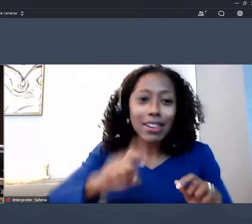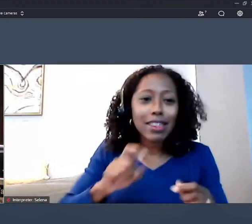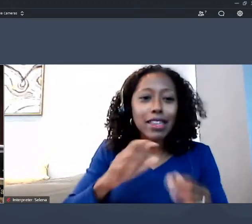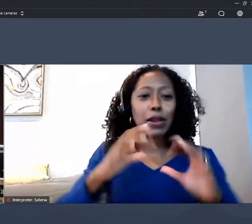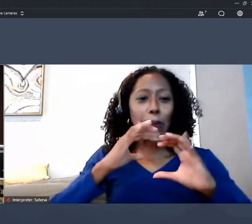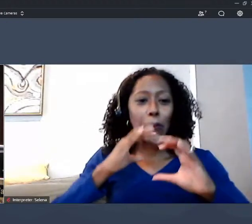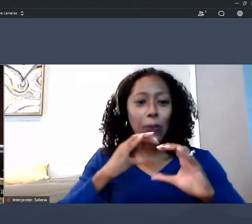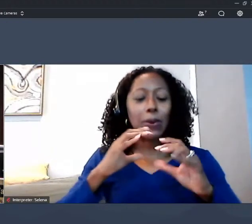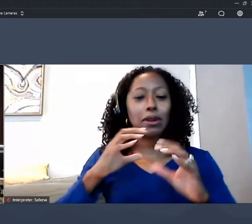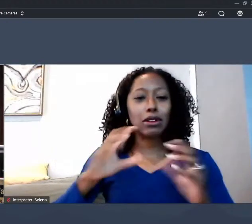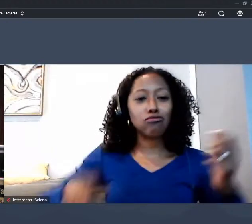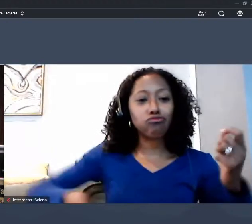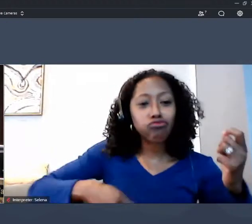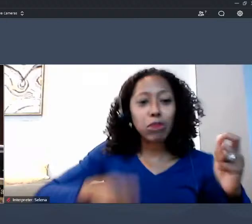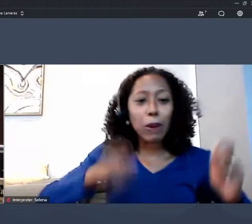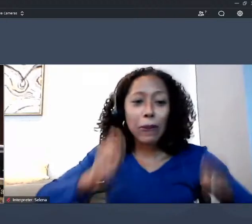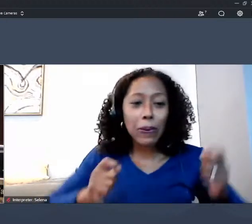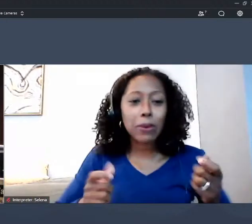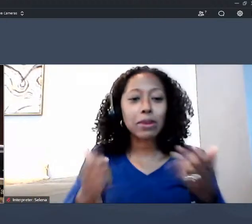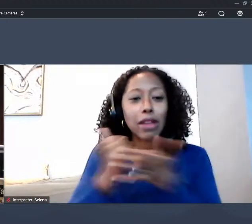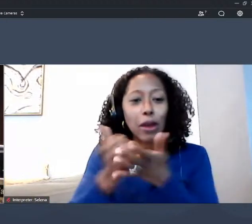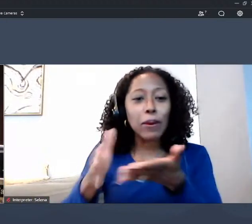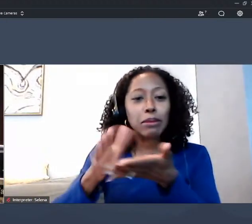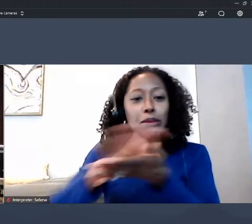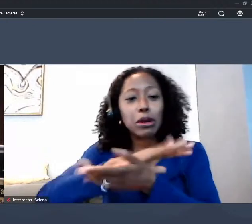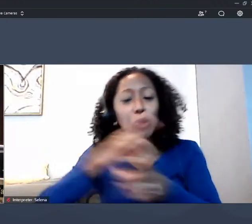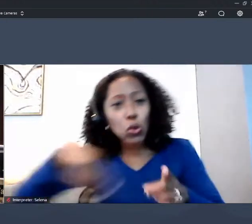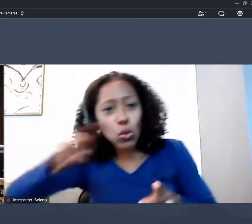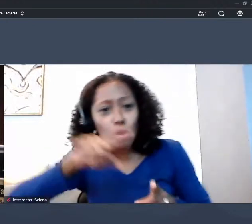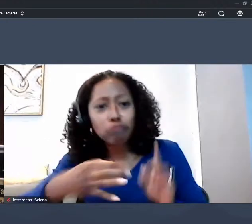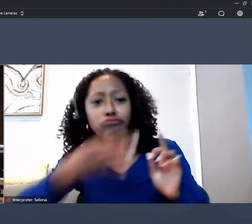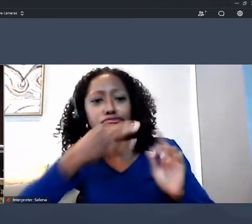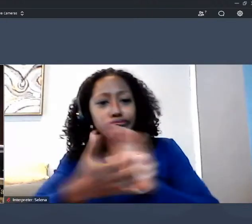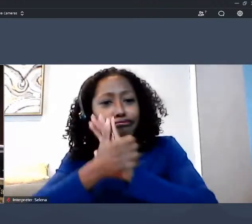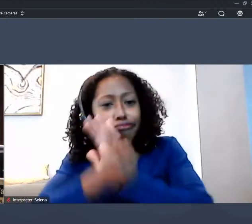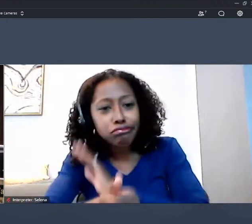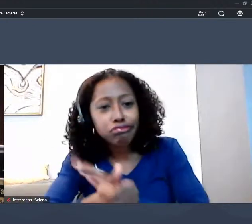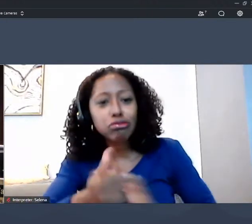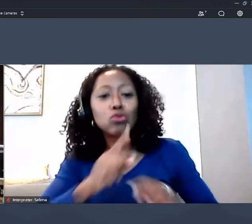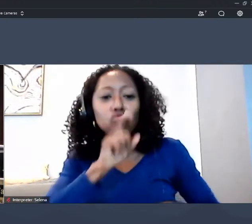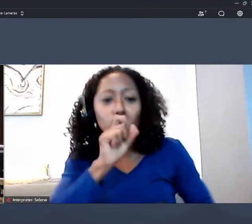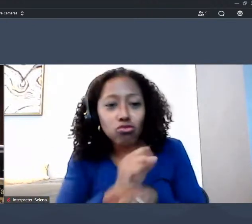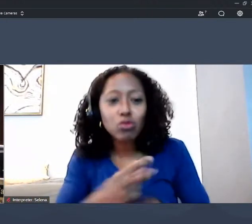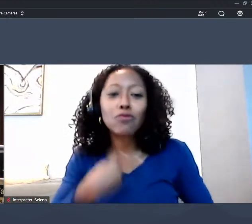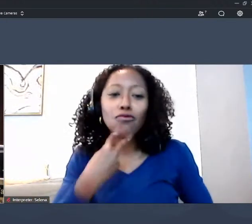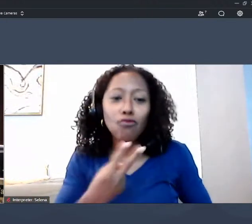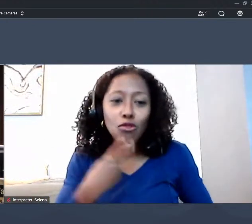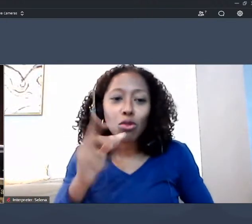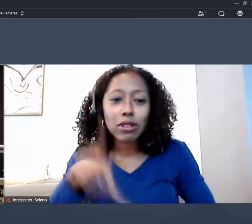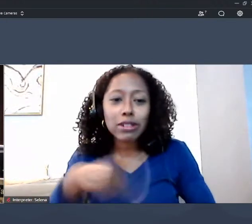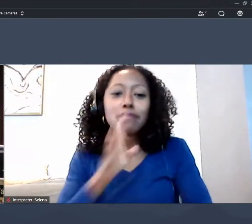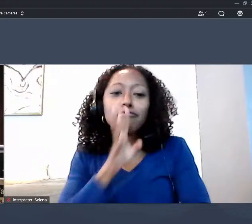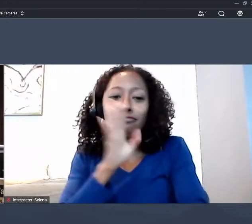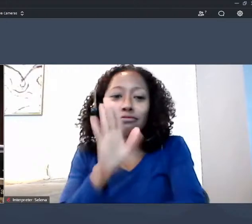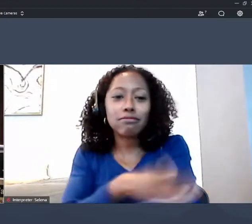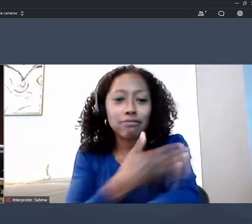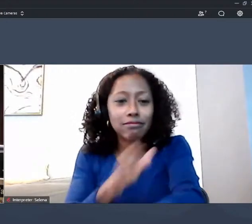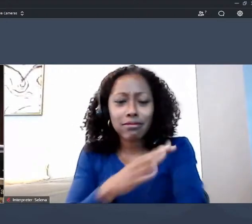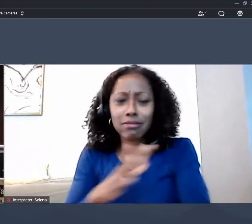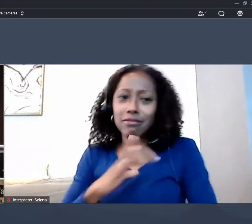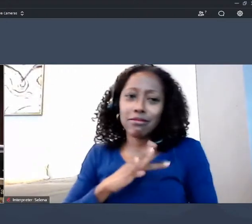have always proven yourselves as great. I grew up with you